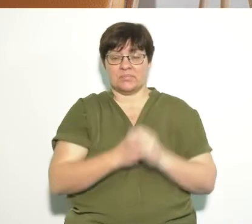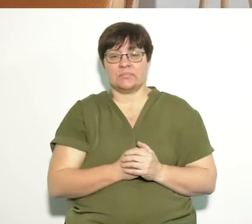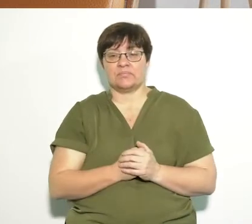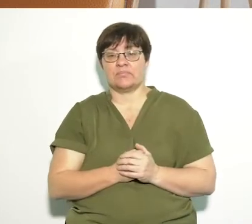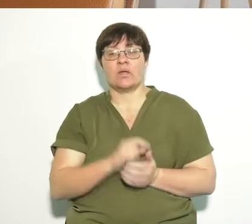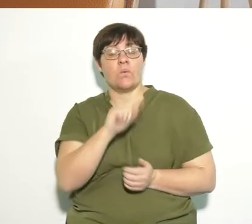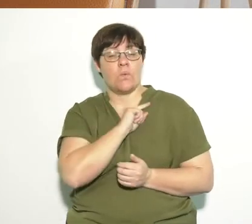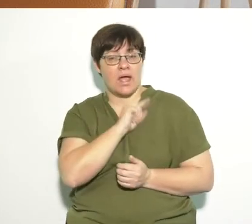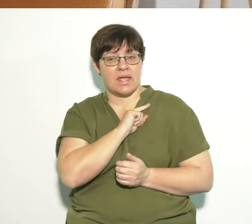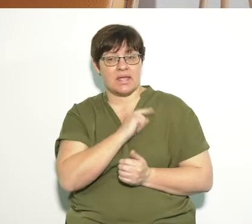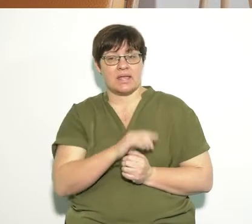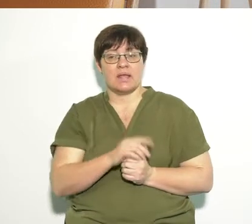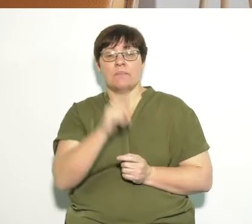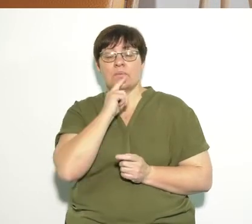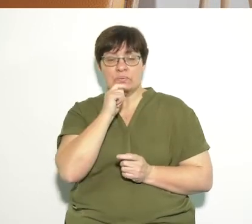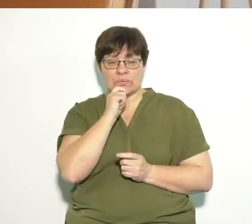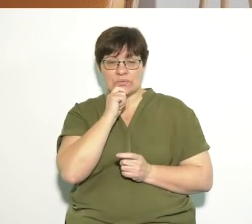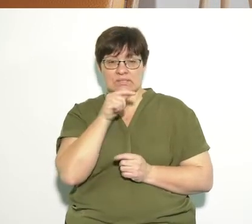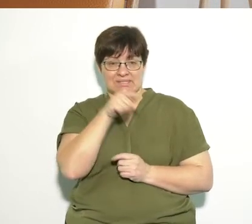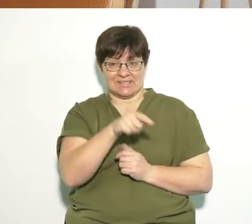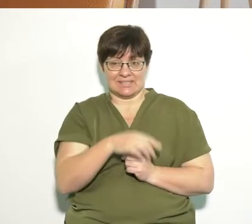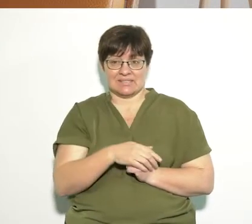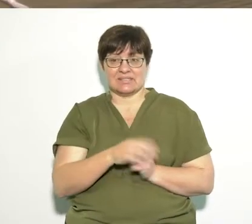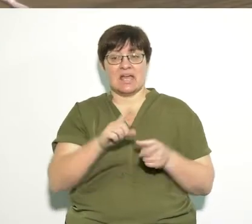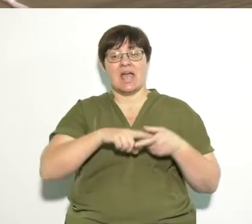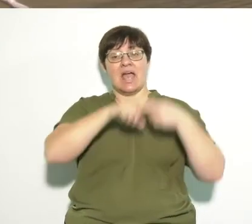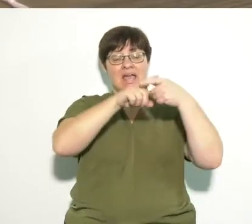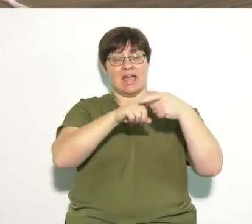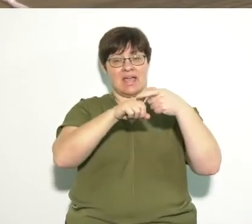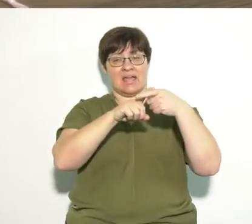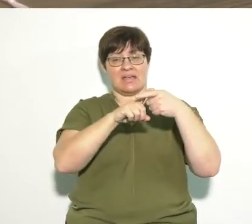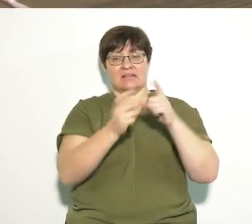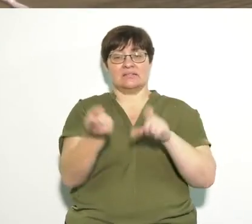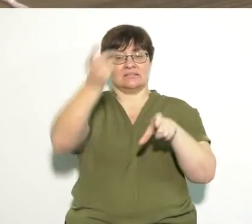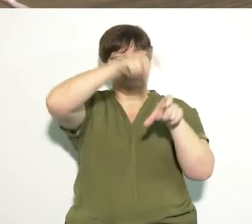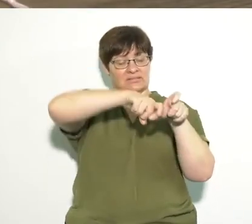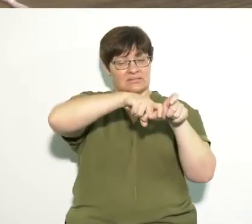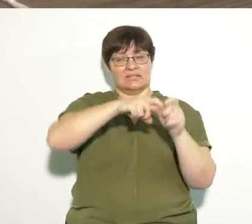reason being is that I can use my hanger to hang